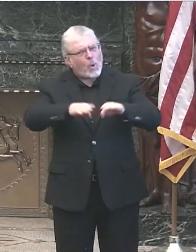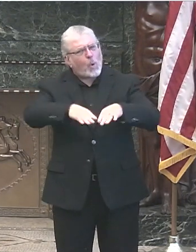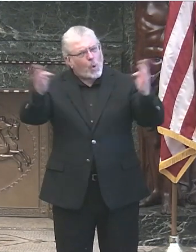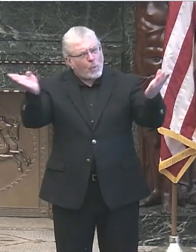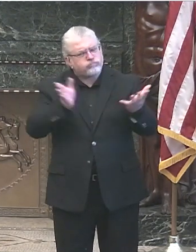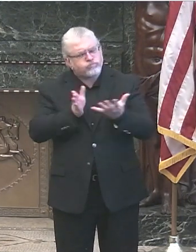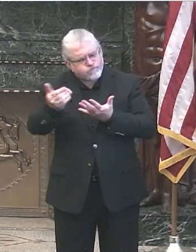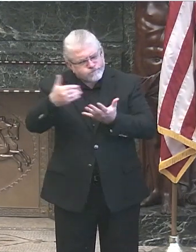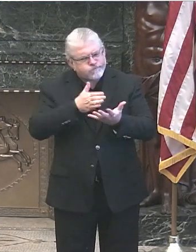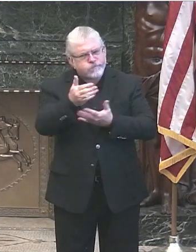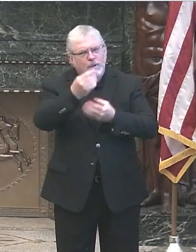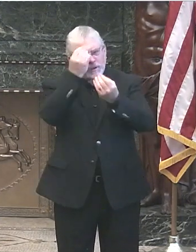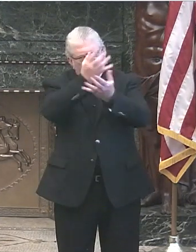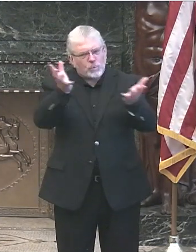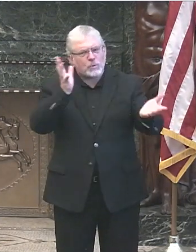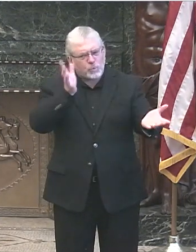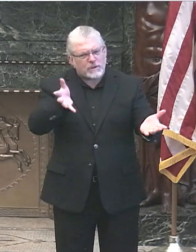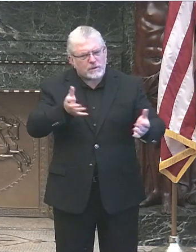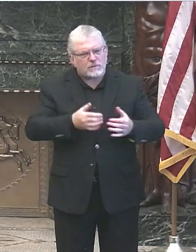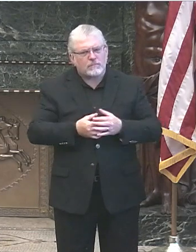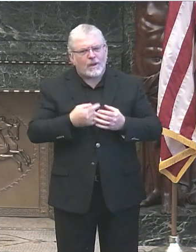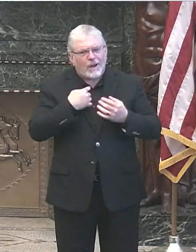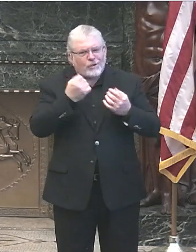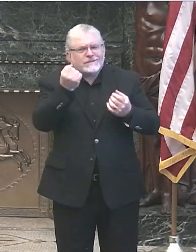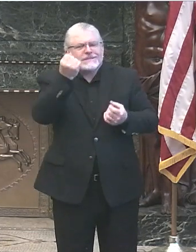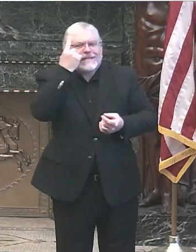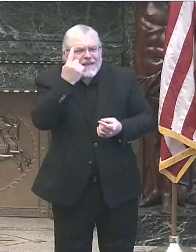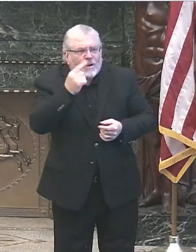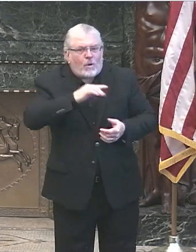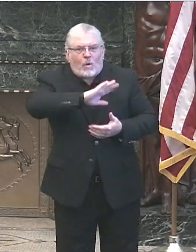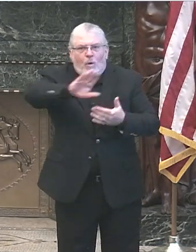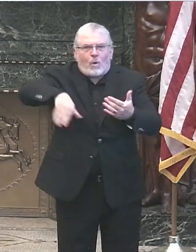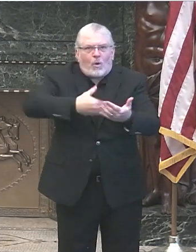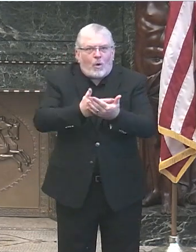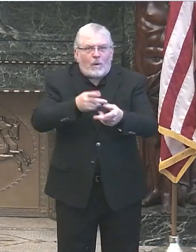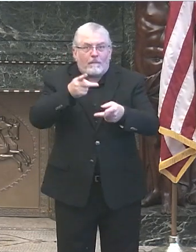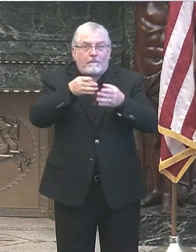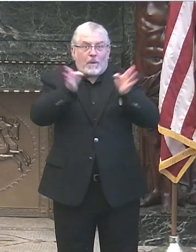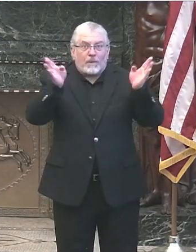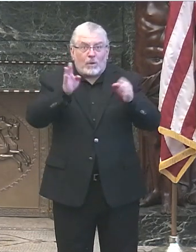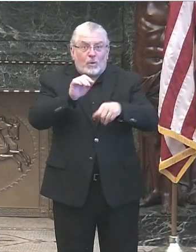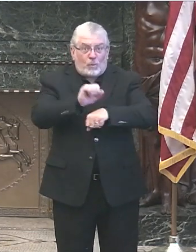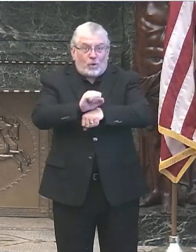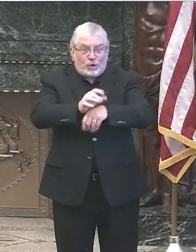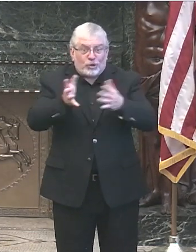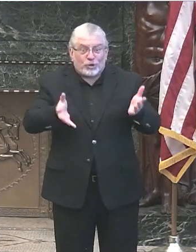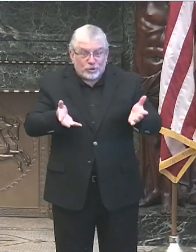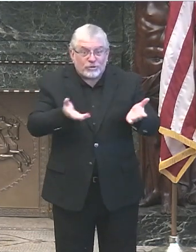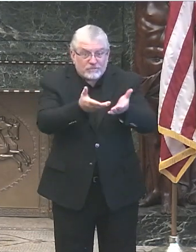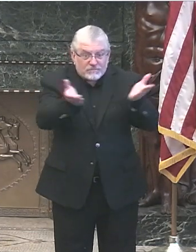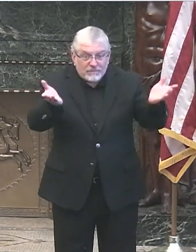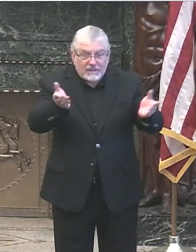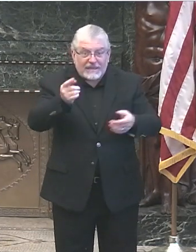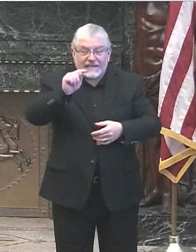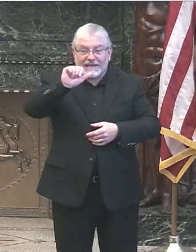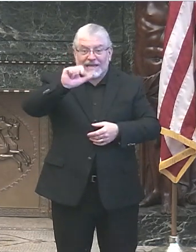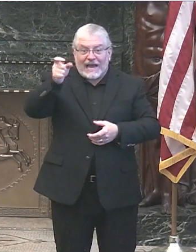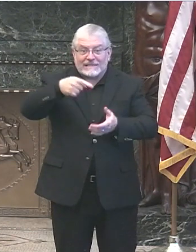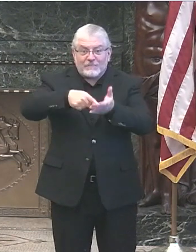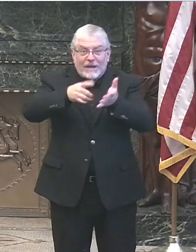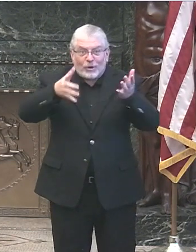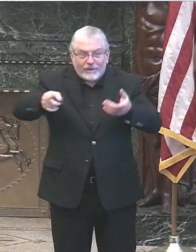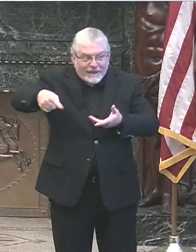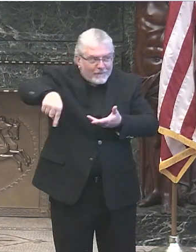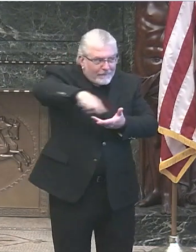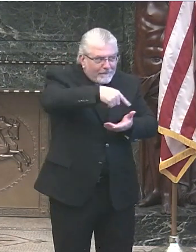that we're all public employees. And because our salaries are paid by taxpayers, some of y'all feel that we should have greater insight into